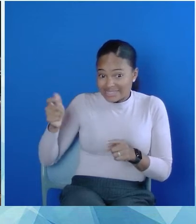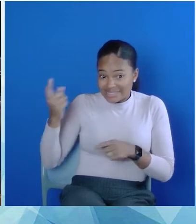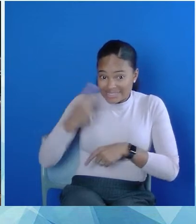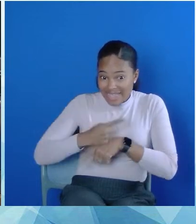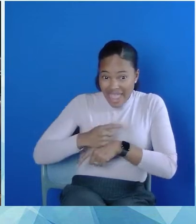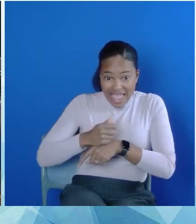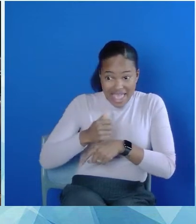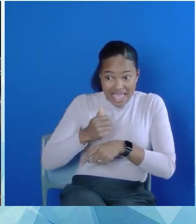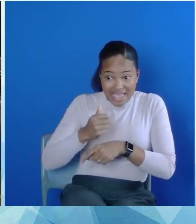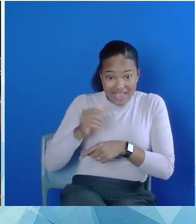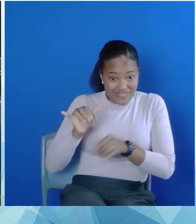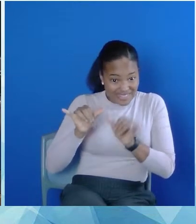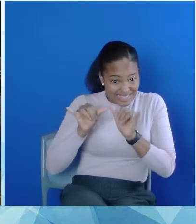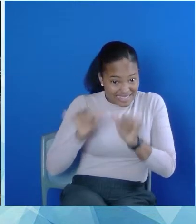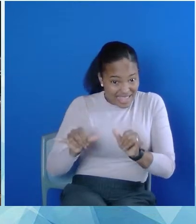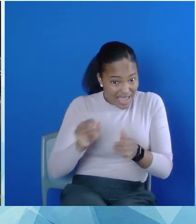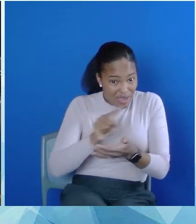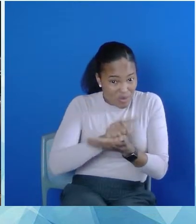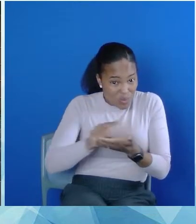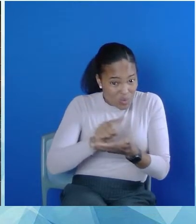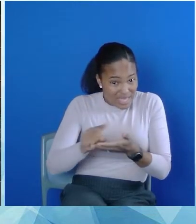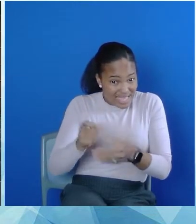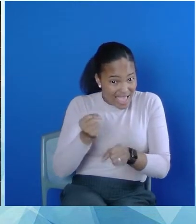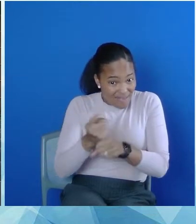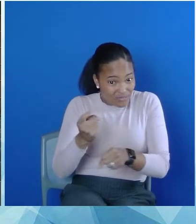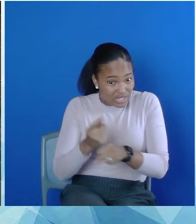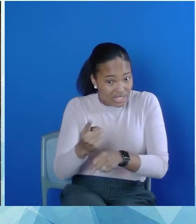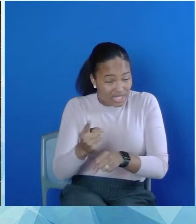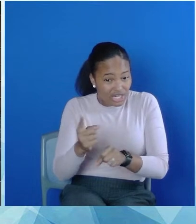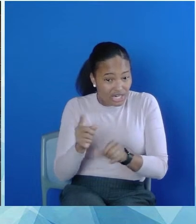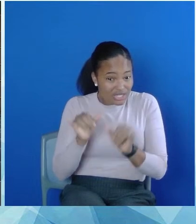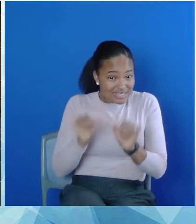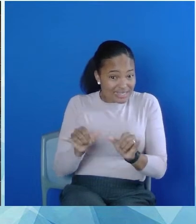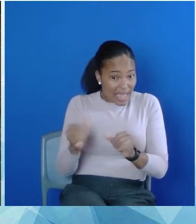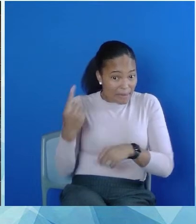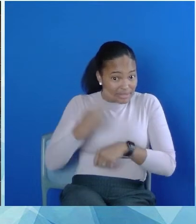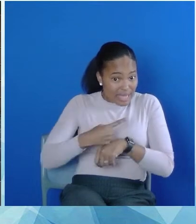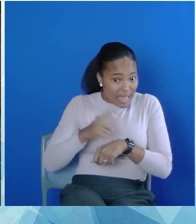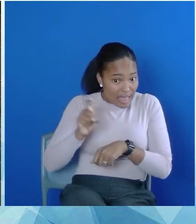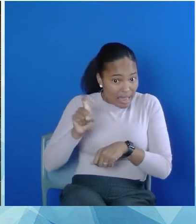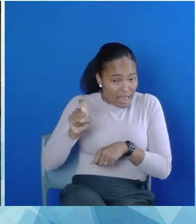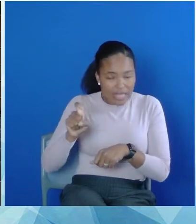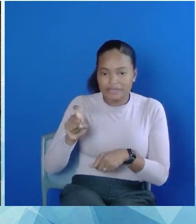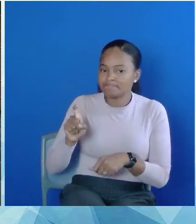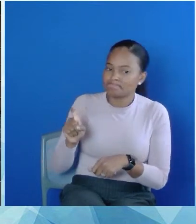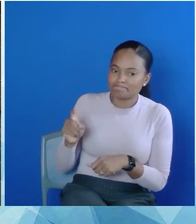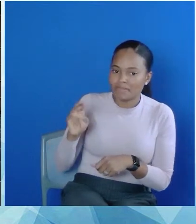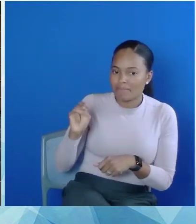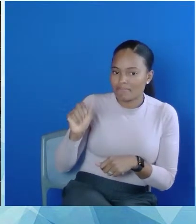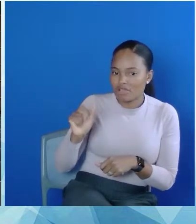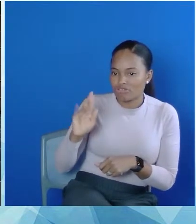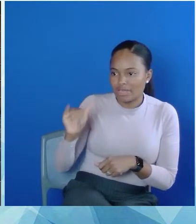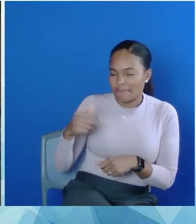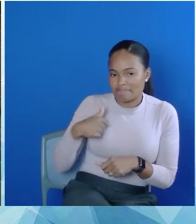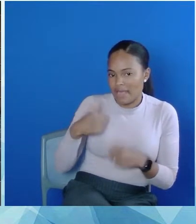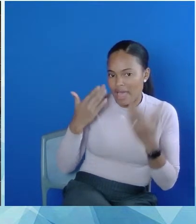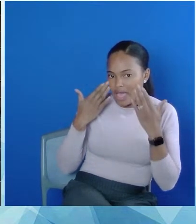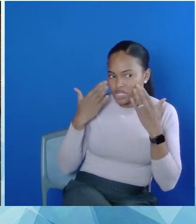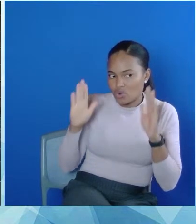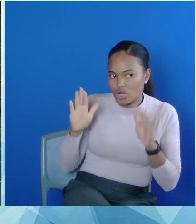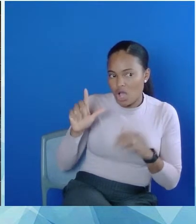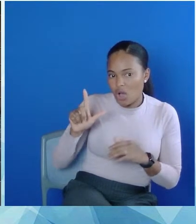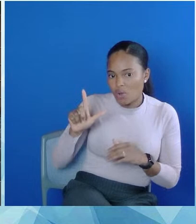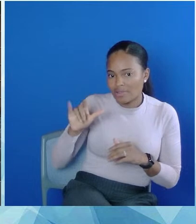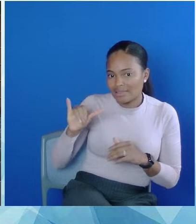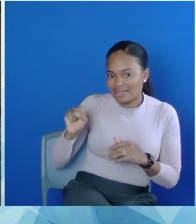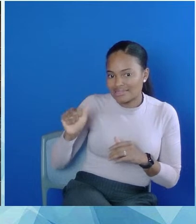Ooh, that I do not know, and unfortunately, Ms. Yancarelli is not here to answer that, and she would be the. No, this is Gordon.